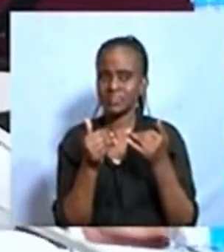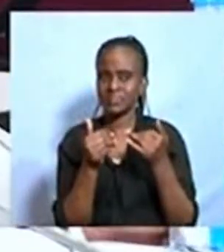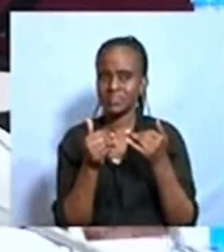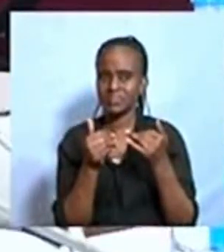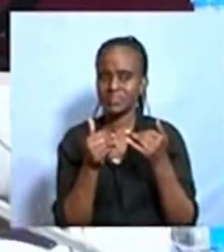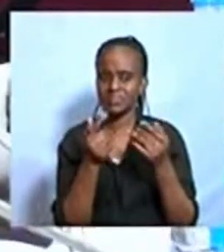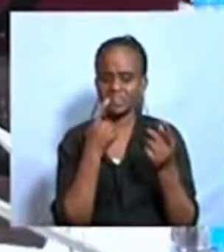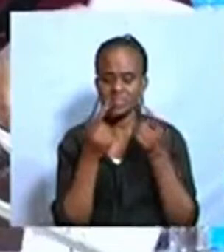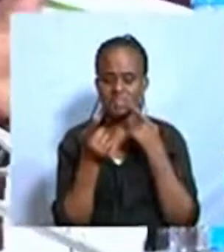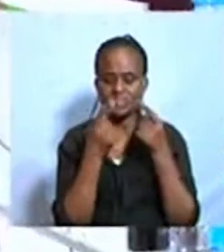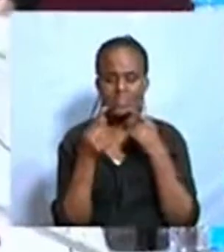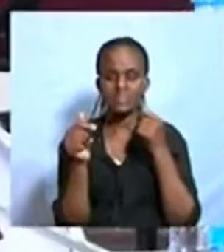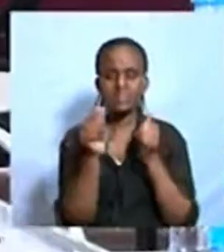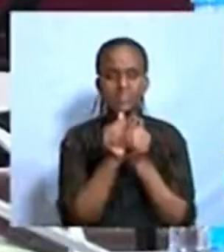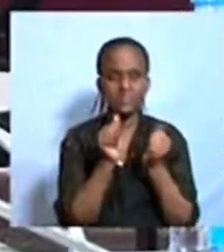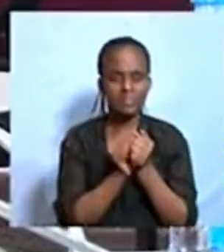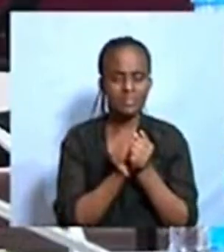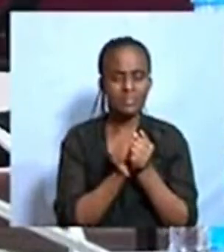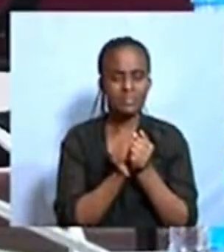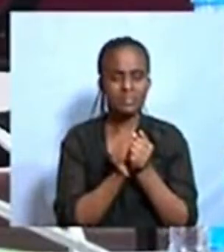when you talk about